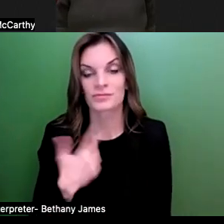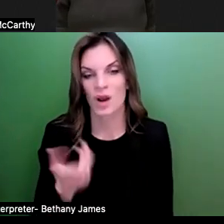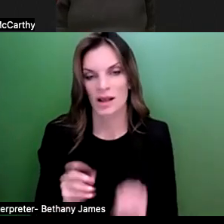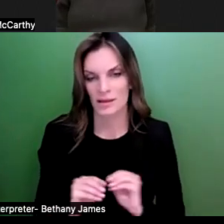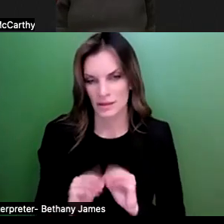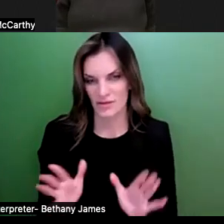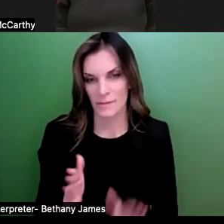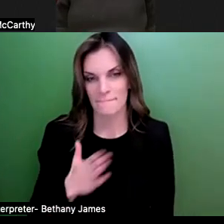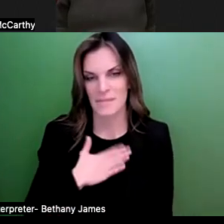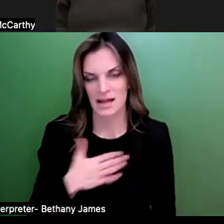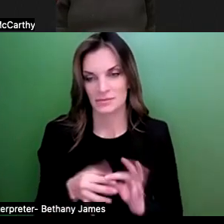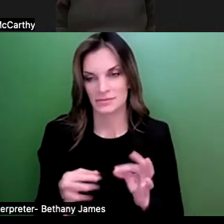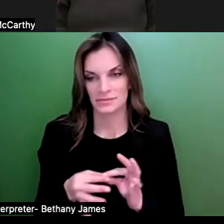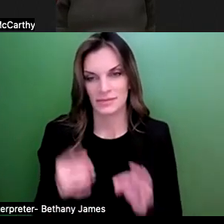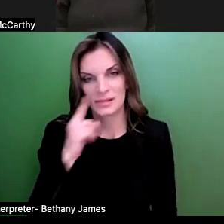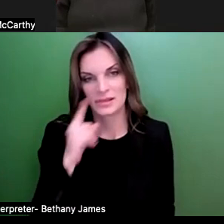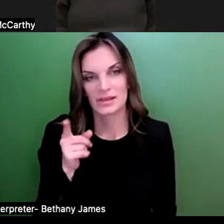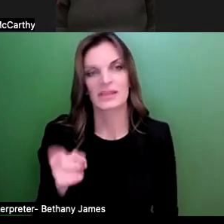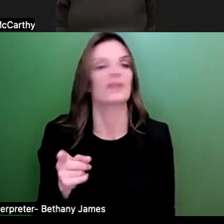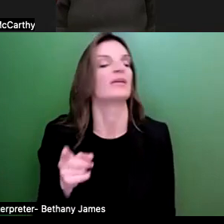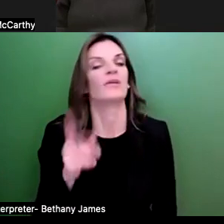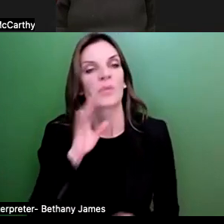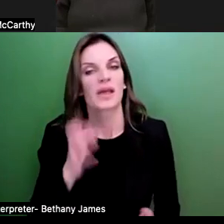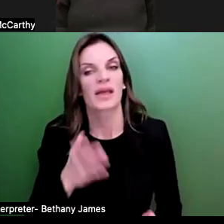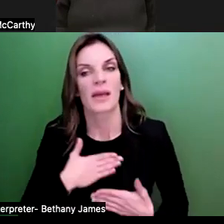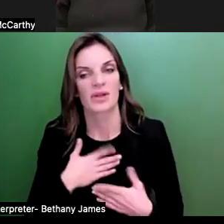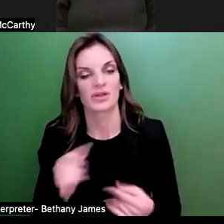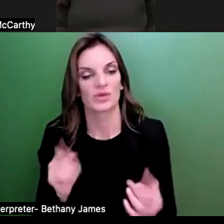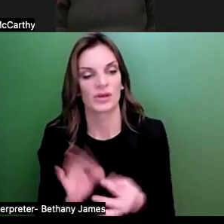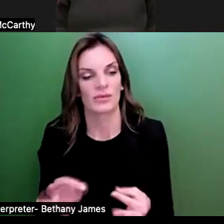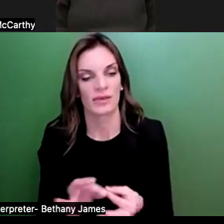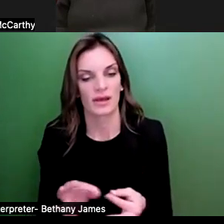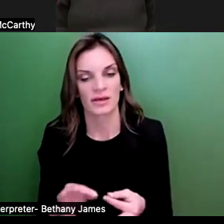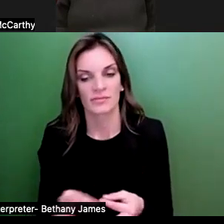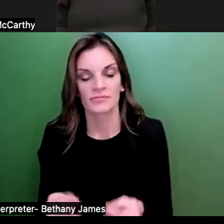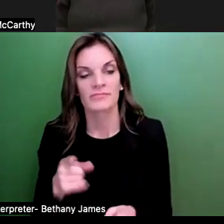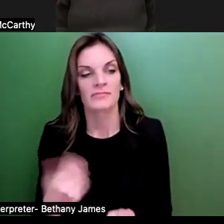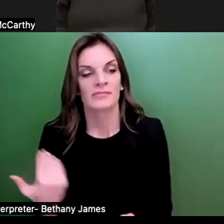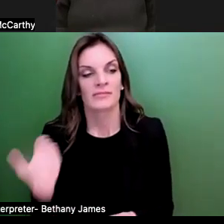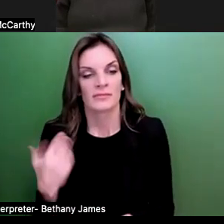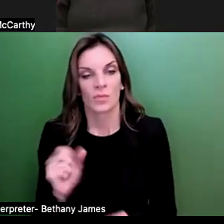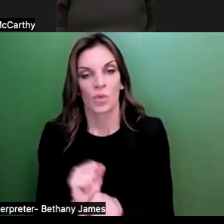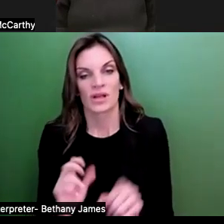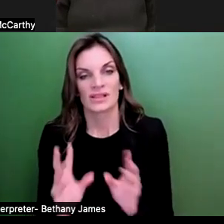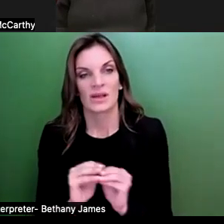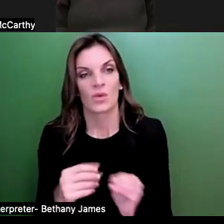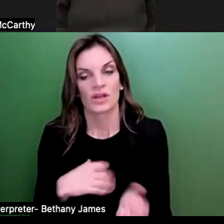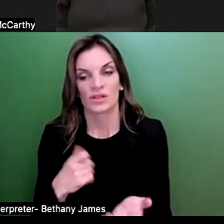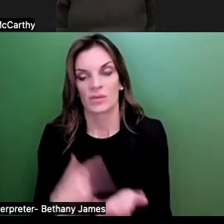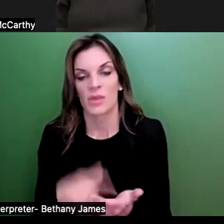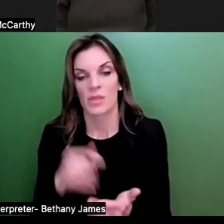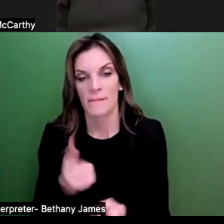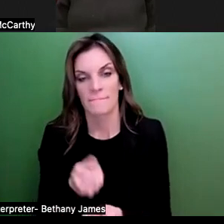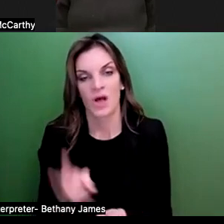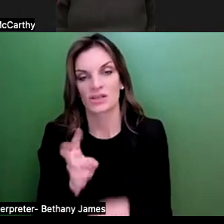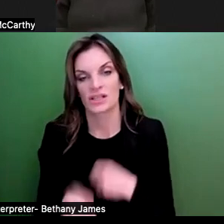clarify my statement because I think John and Haydee will be happy to hear it. In the last working session, we were discussing the multi-year lease because